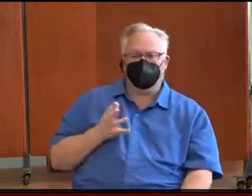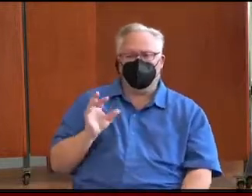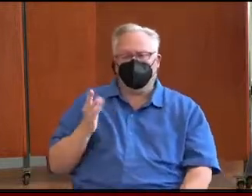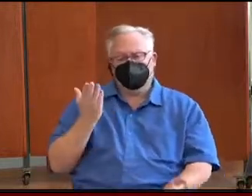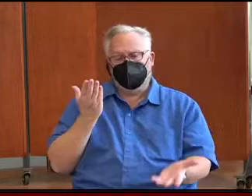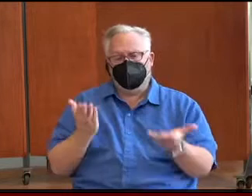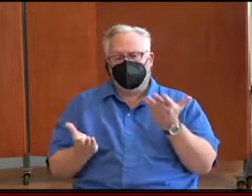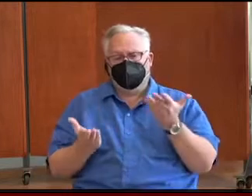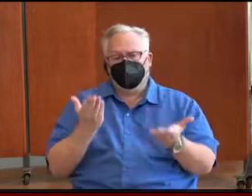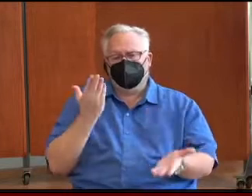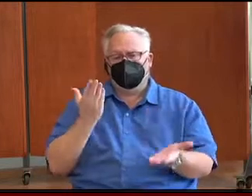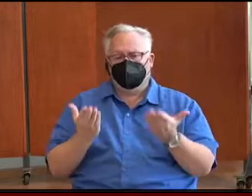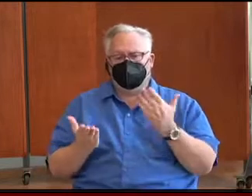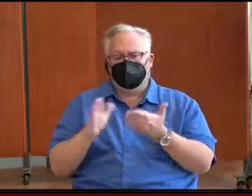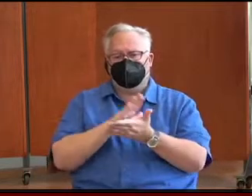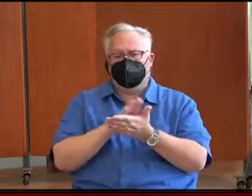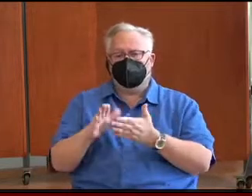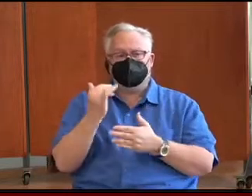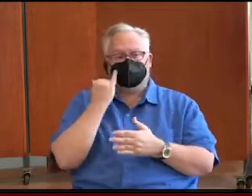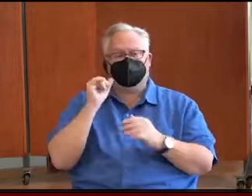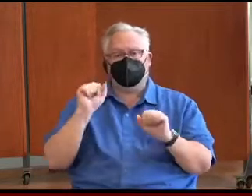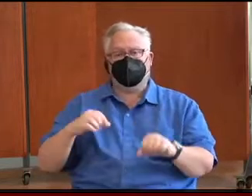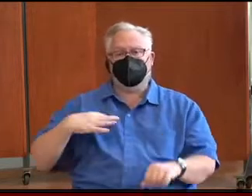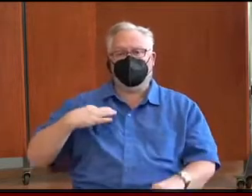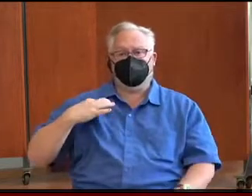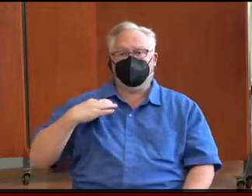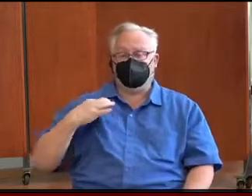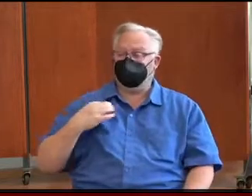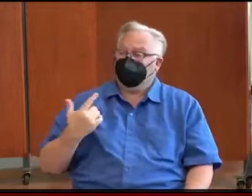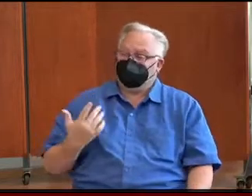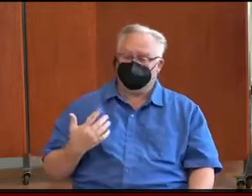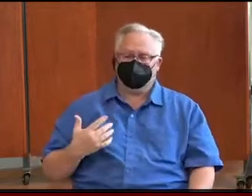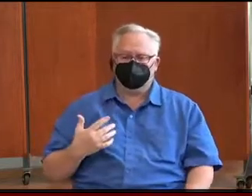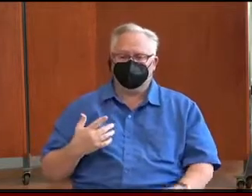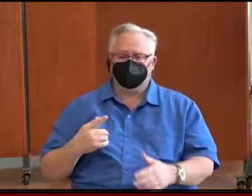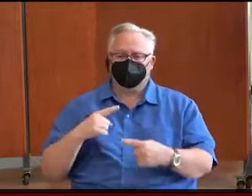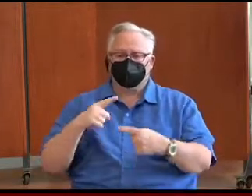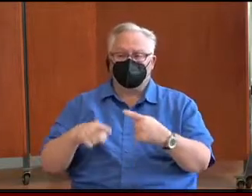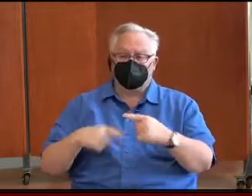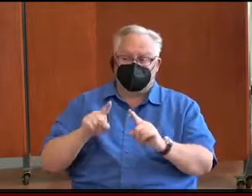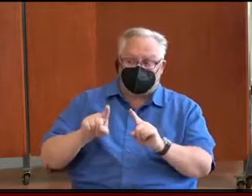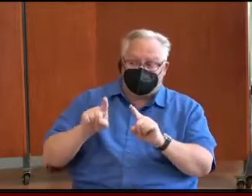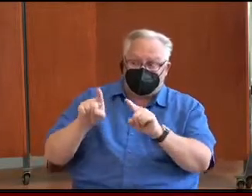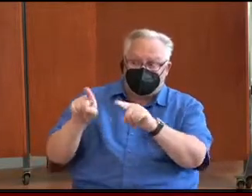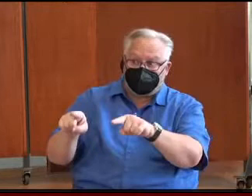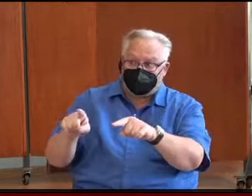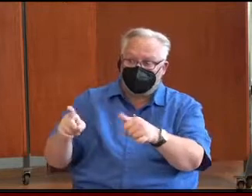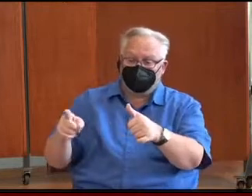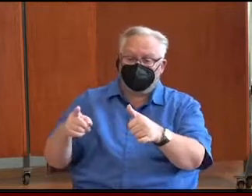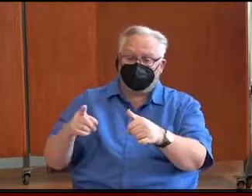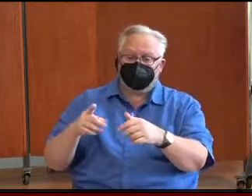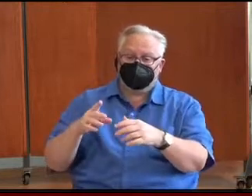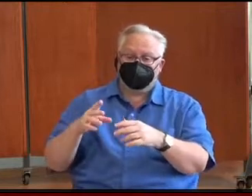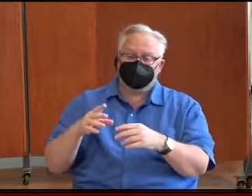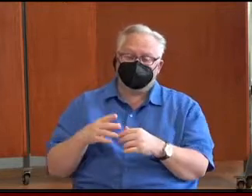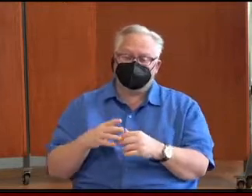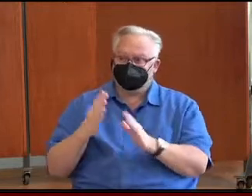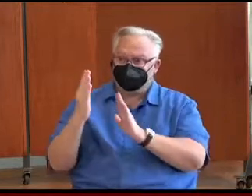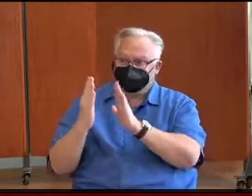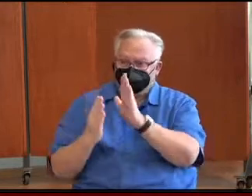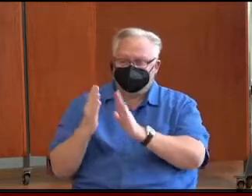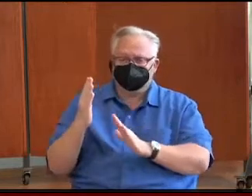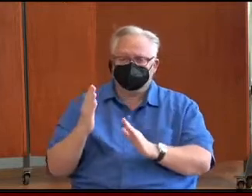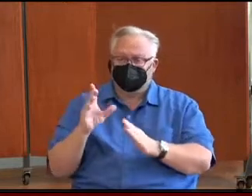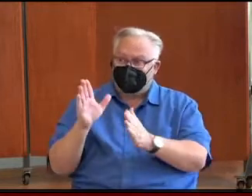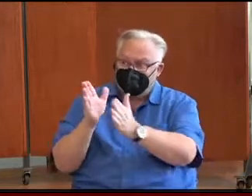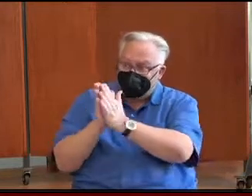probably it would be nice to be a volunteer. So once I came with this person and I